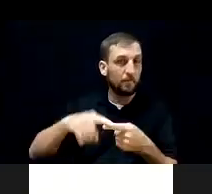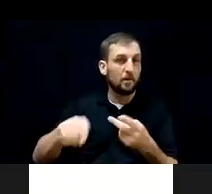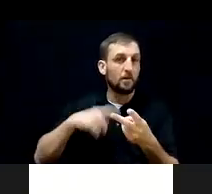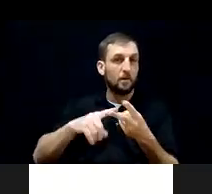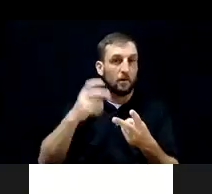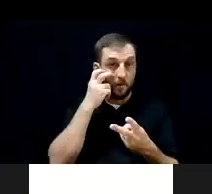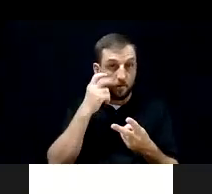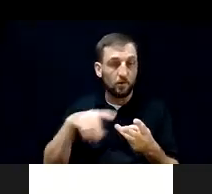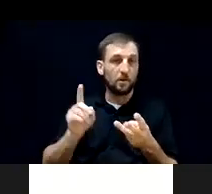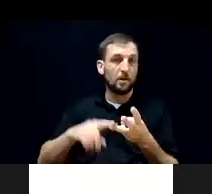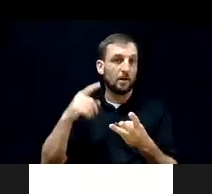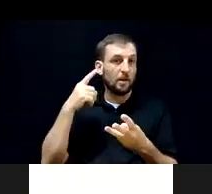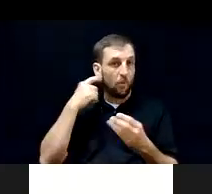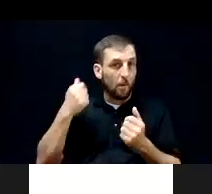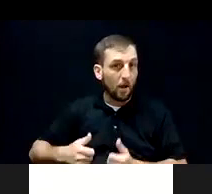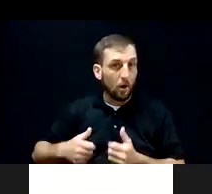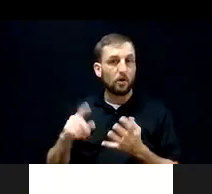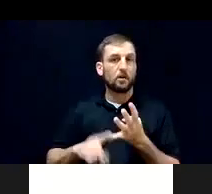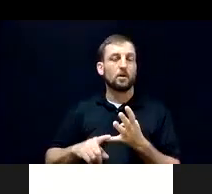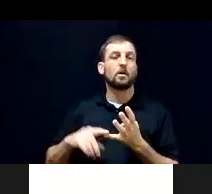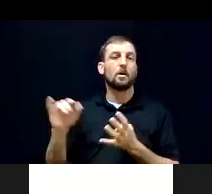hearing impairments, and we also do